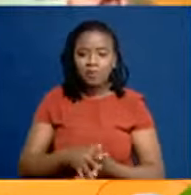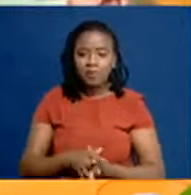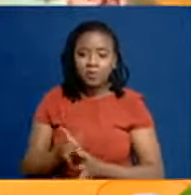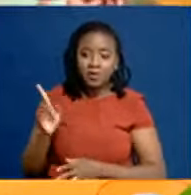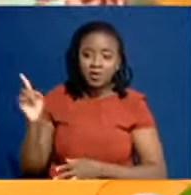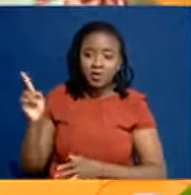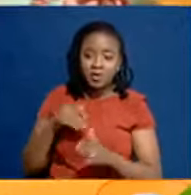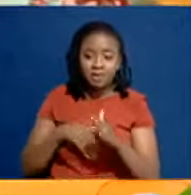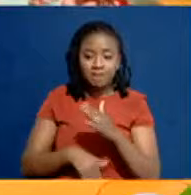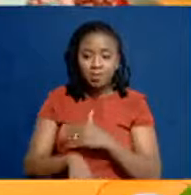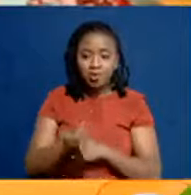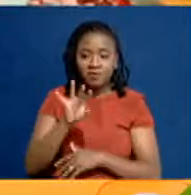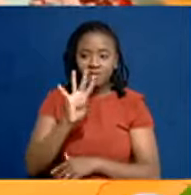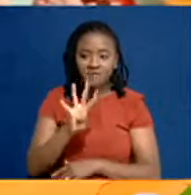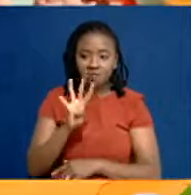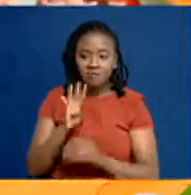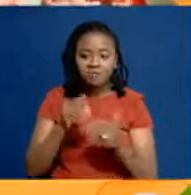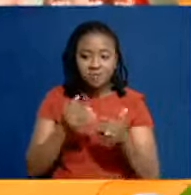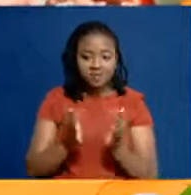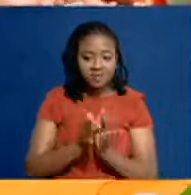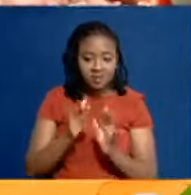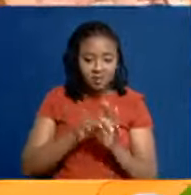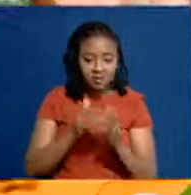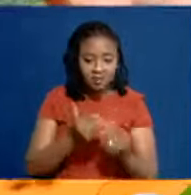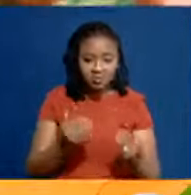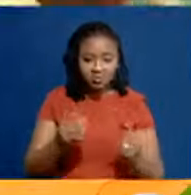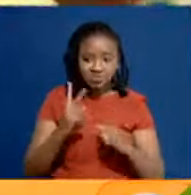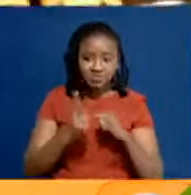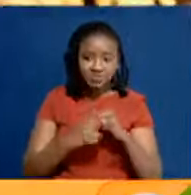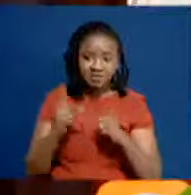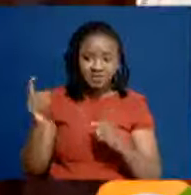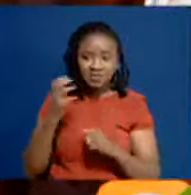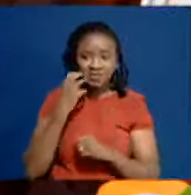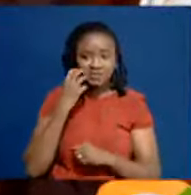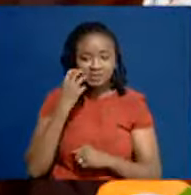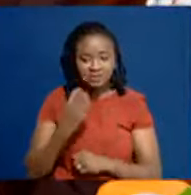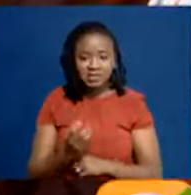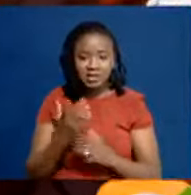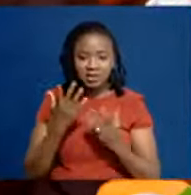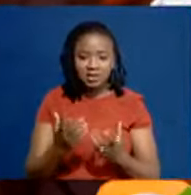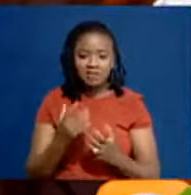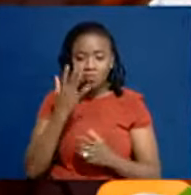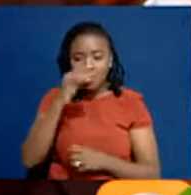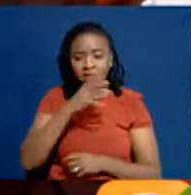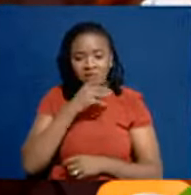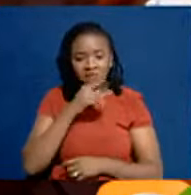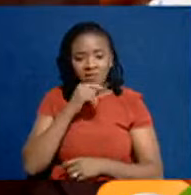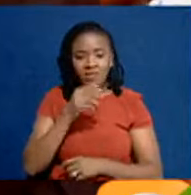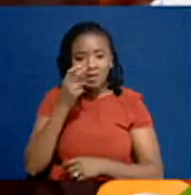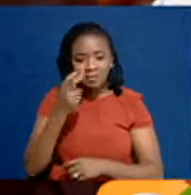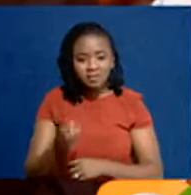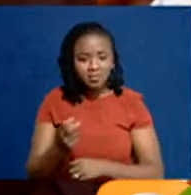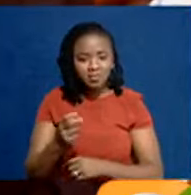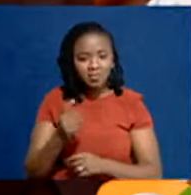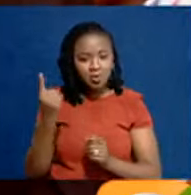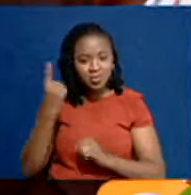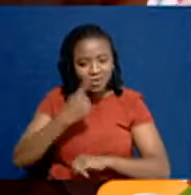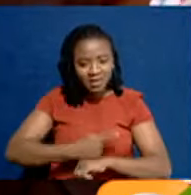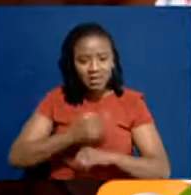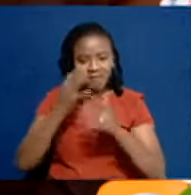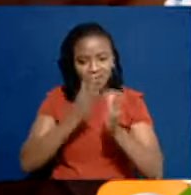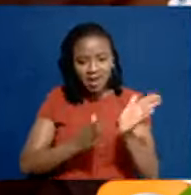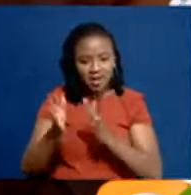fourth born in a family of 7, overwhelmed by emotions, the pain of losing his father on his parents' big